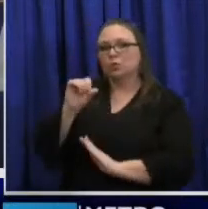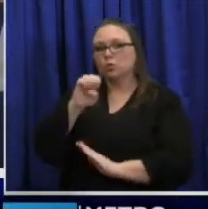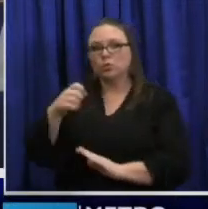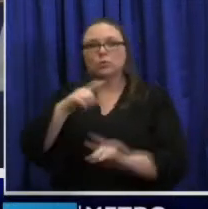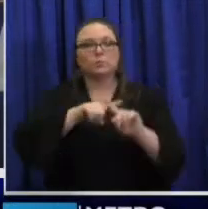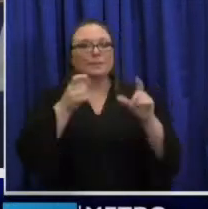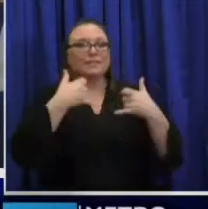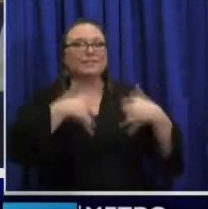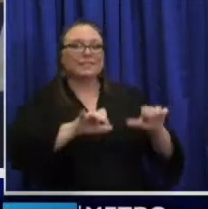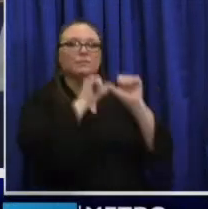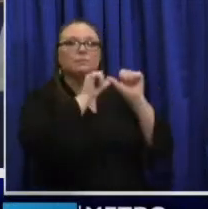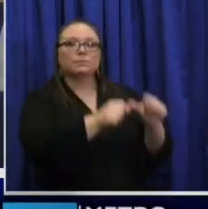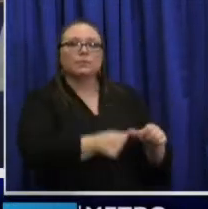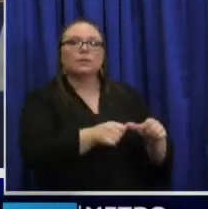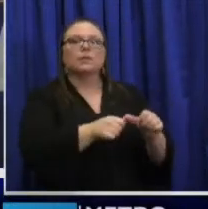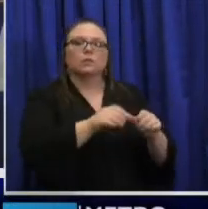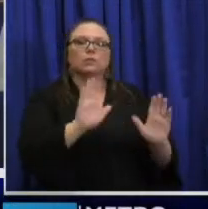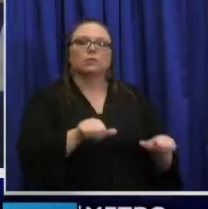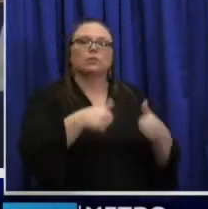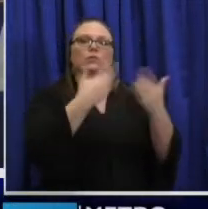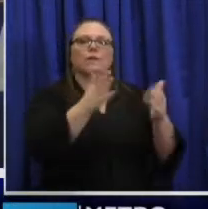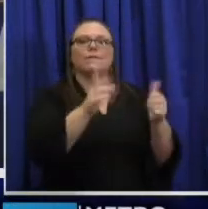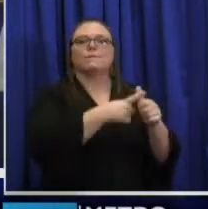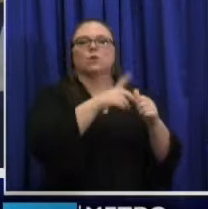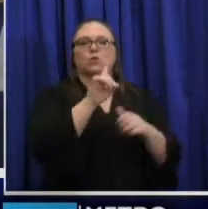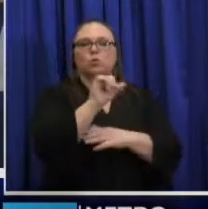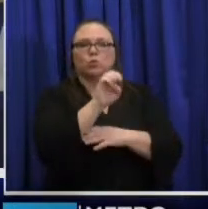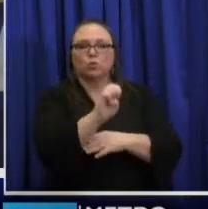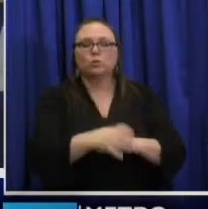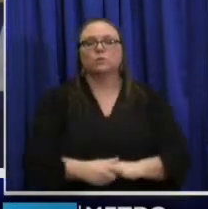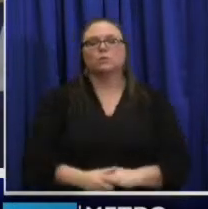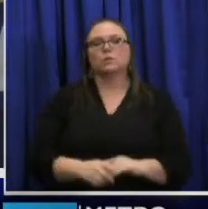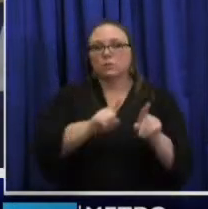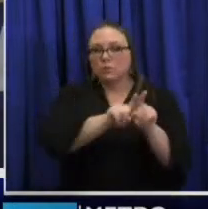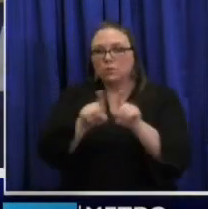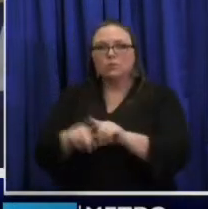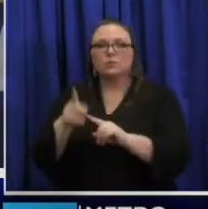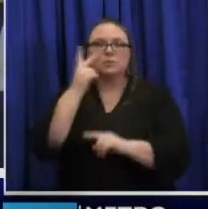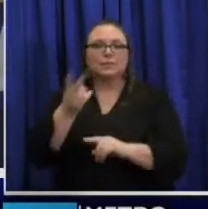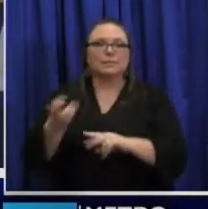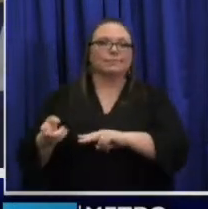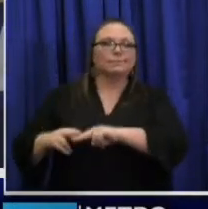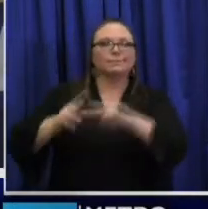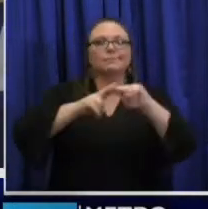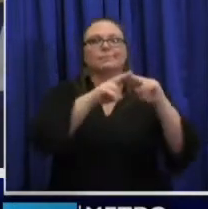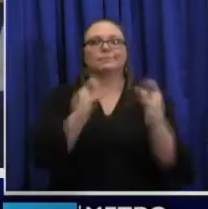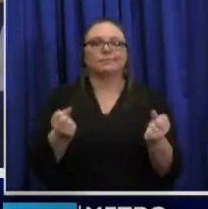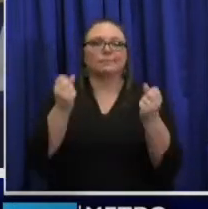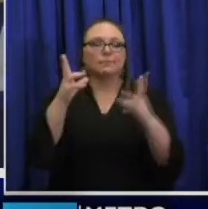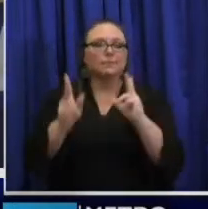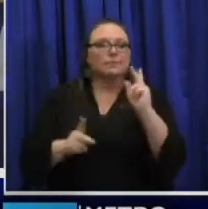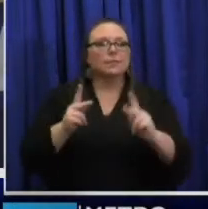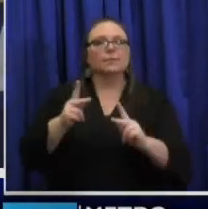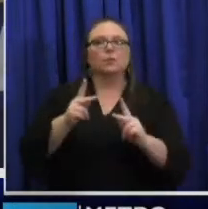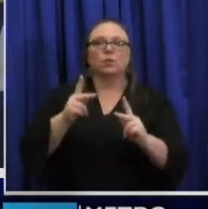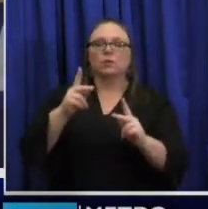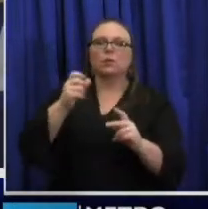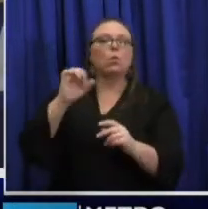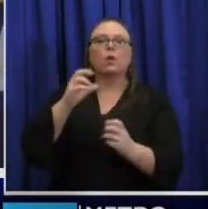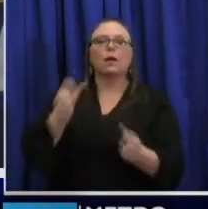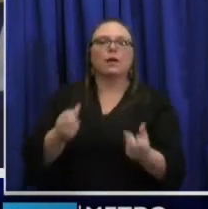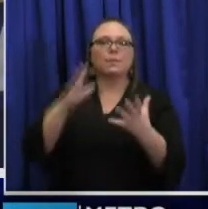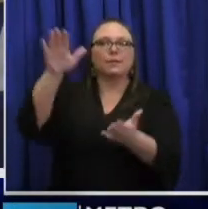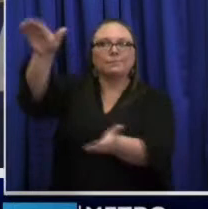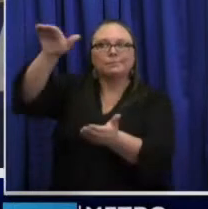provide first doses. We're also hoping to see a steady increase in the number of doses of vaccine in the coming weeks and months